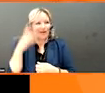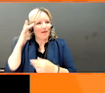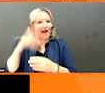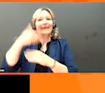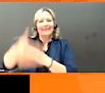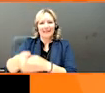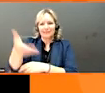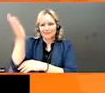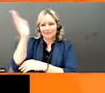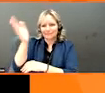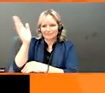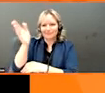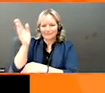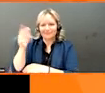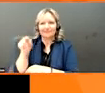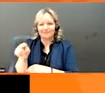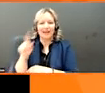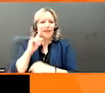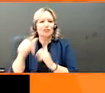good question.